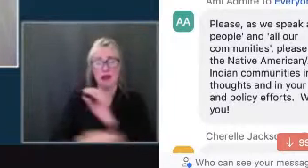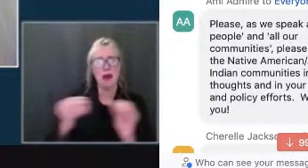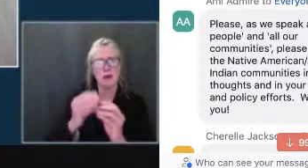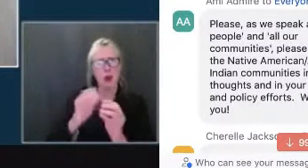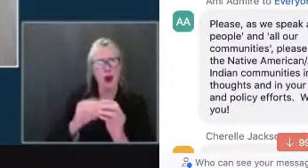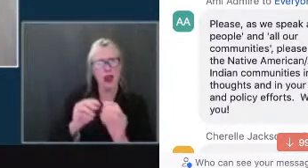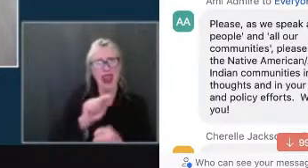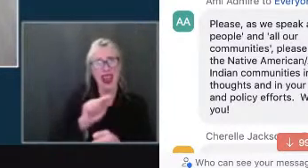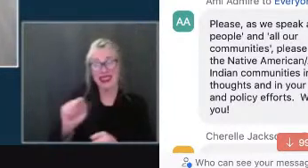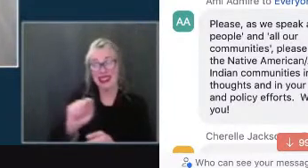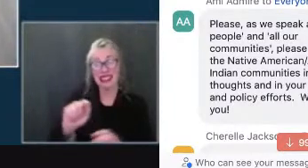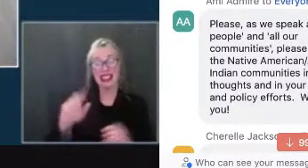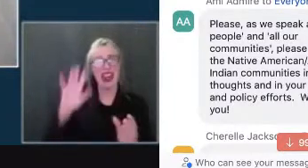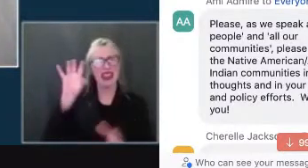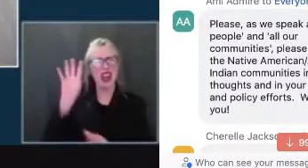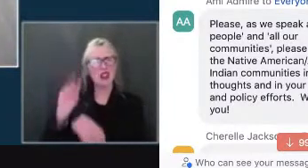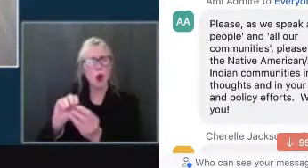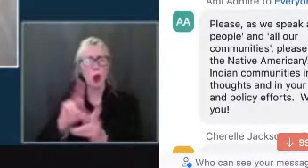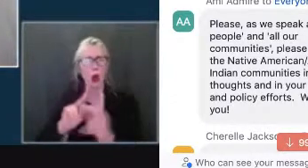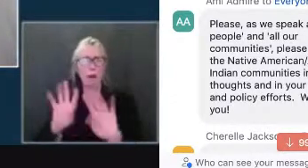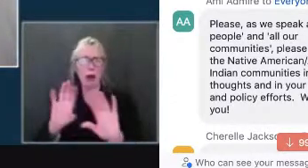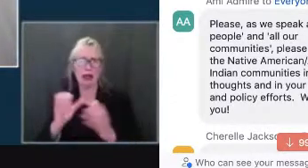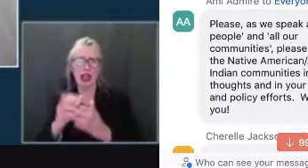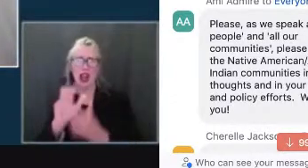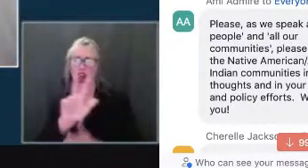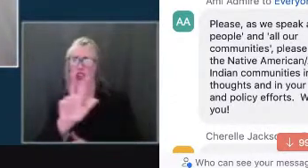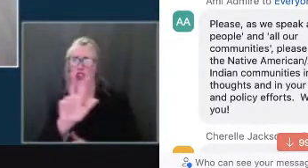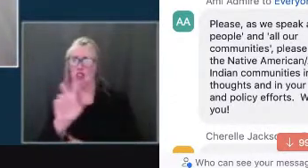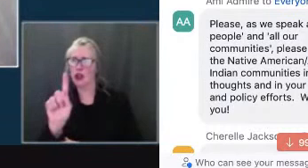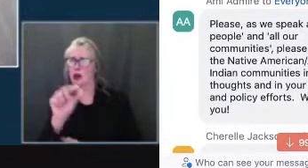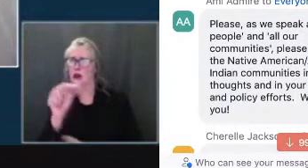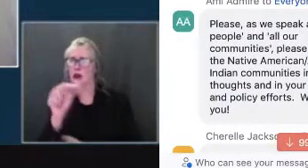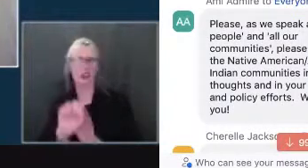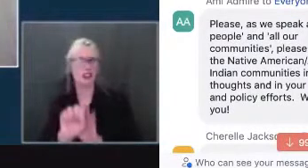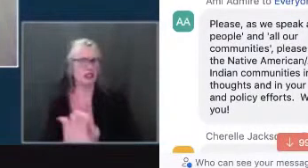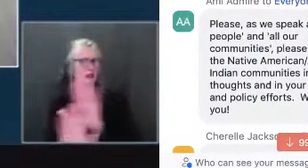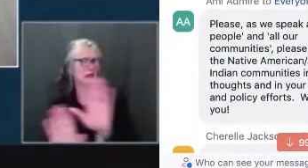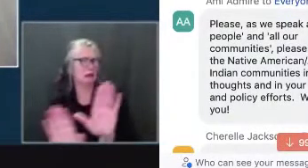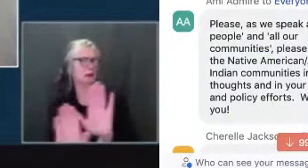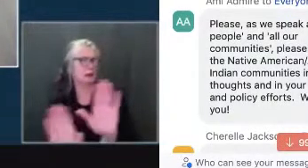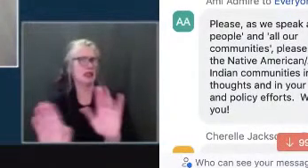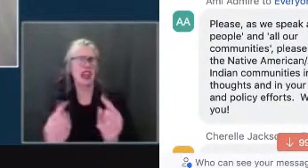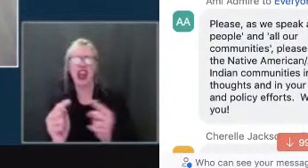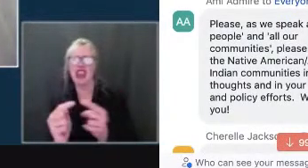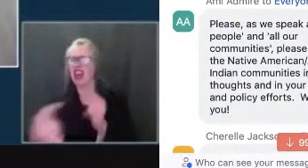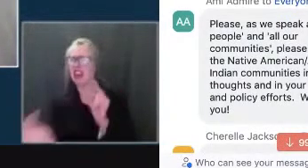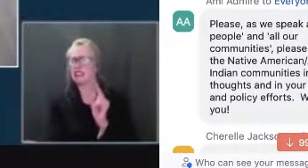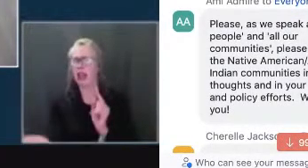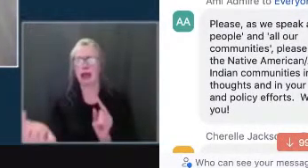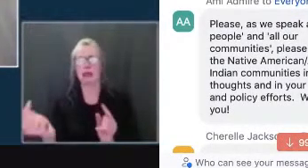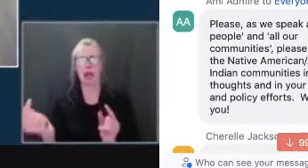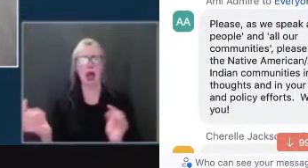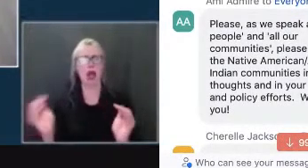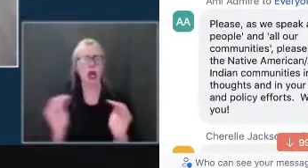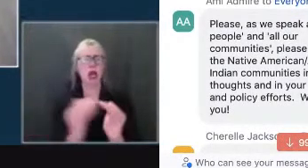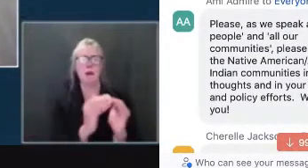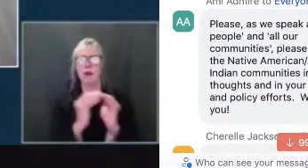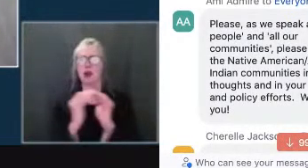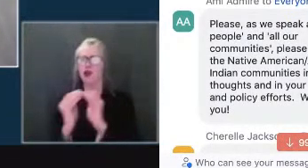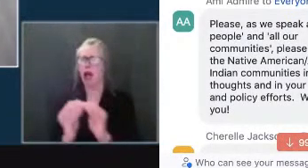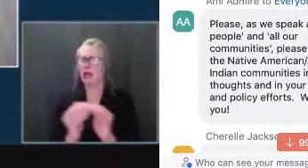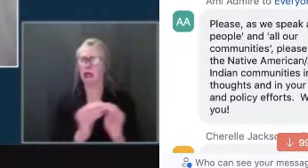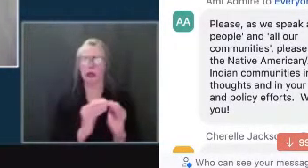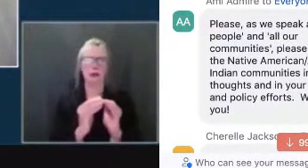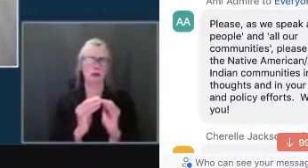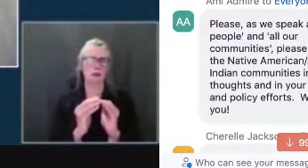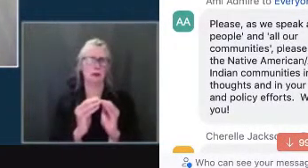other states. Democrats, that is anti-democratic, and that is unacceptable. And we are